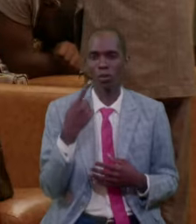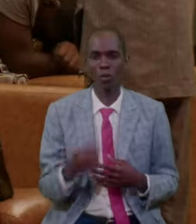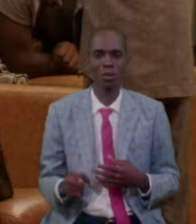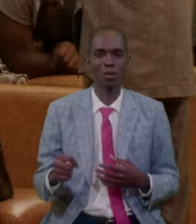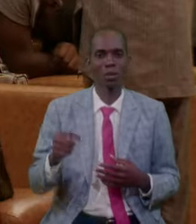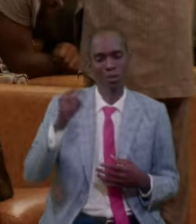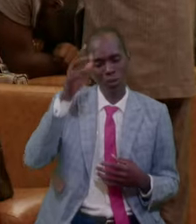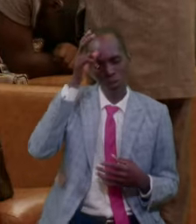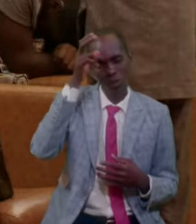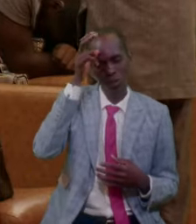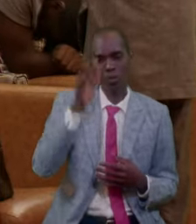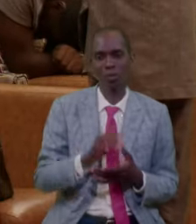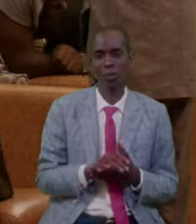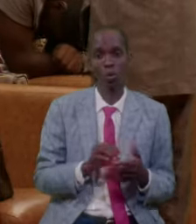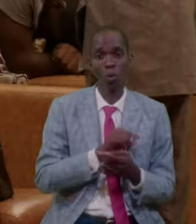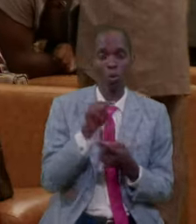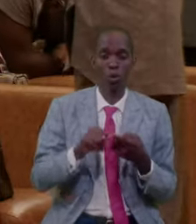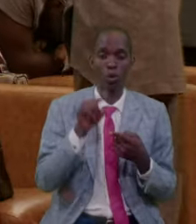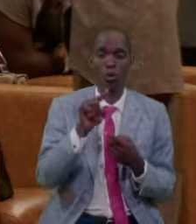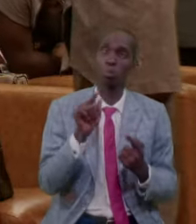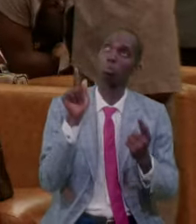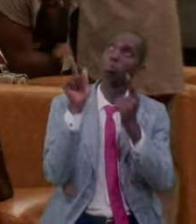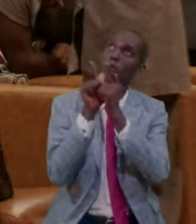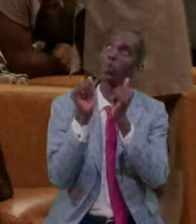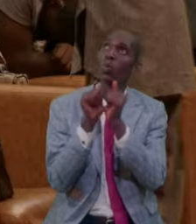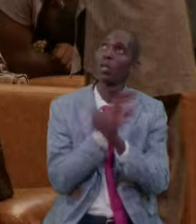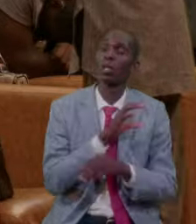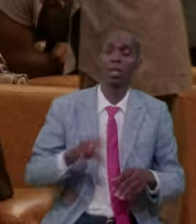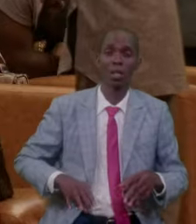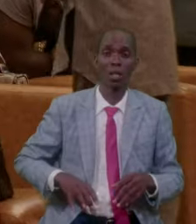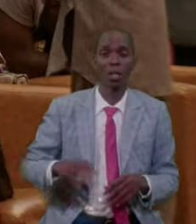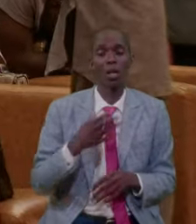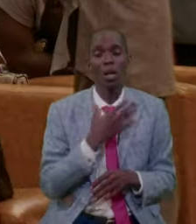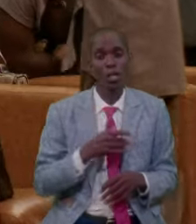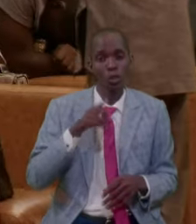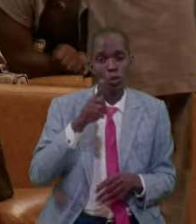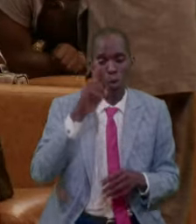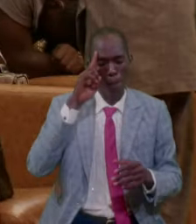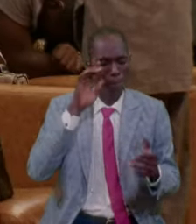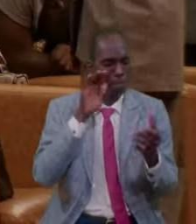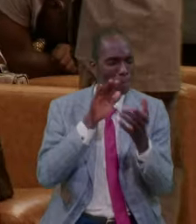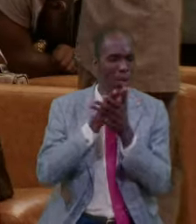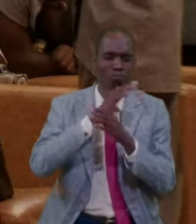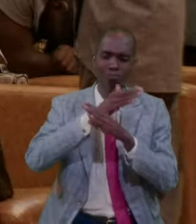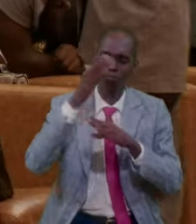But when you come to Christ and you believe truly in Christ,